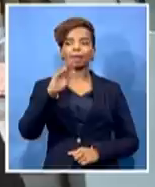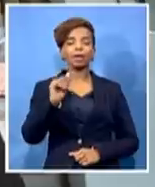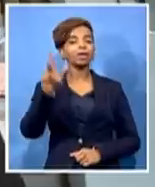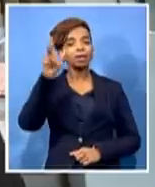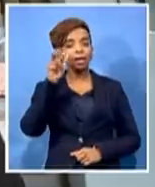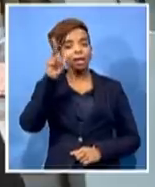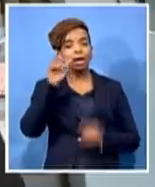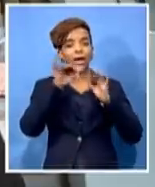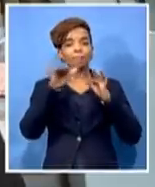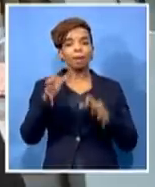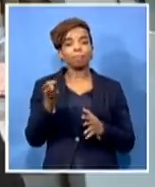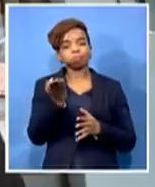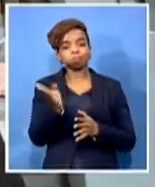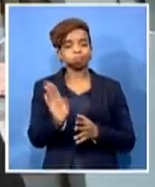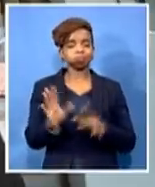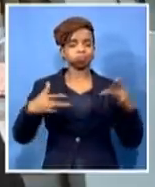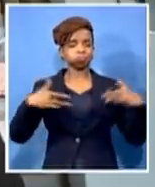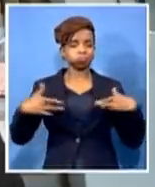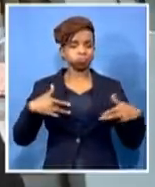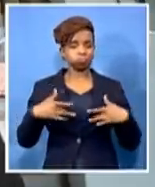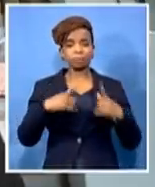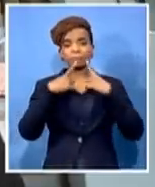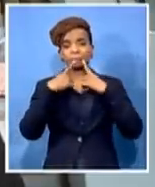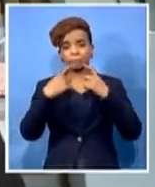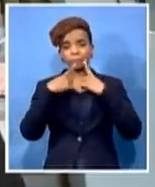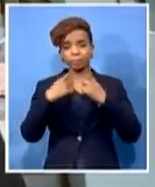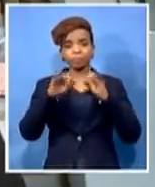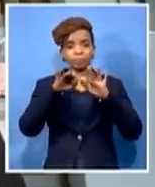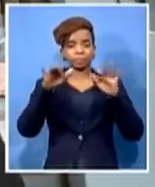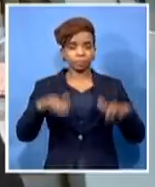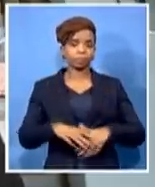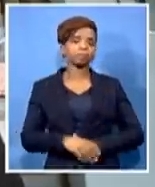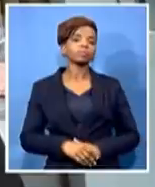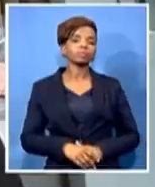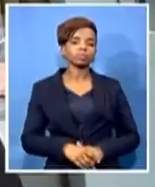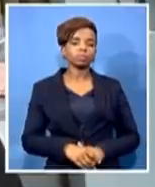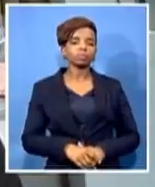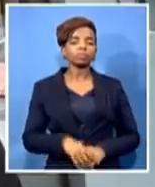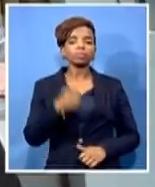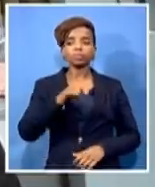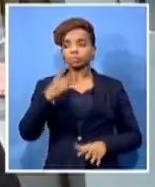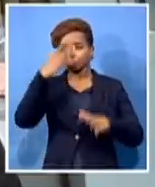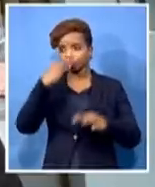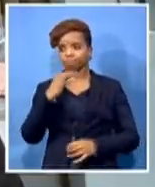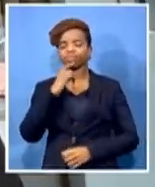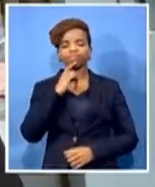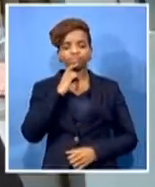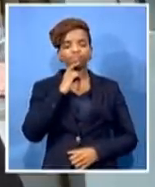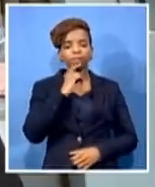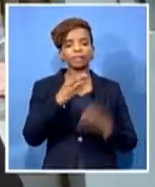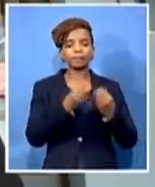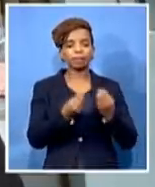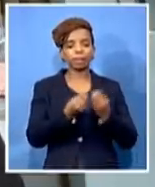and a sense that something new must be born. In philosophy, they would talk about an